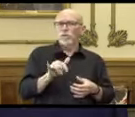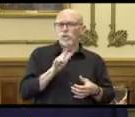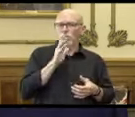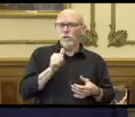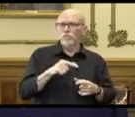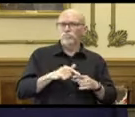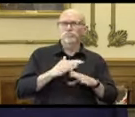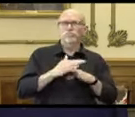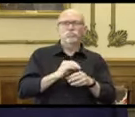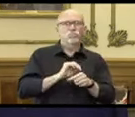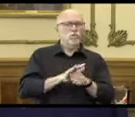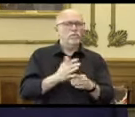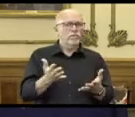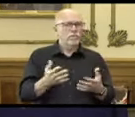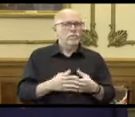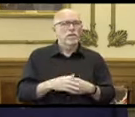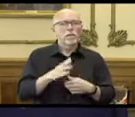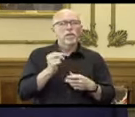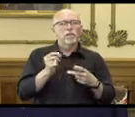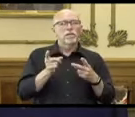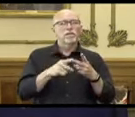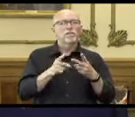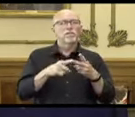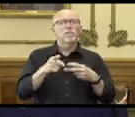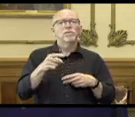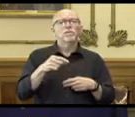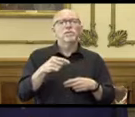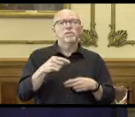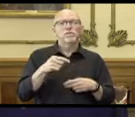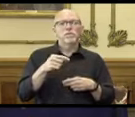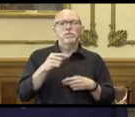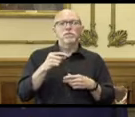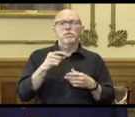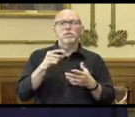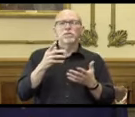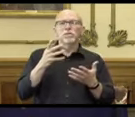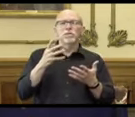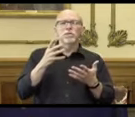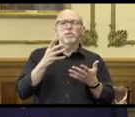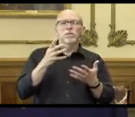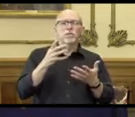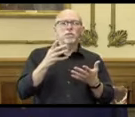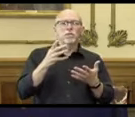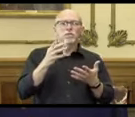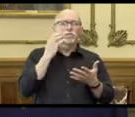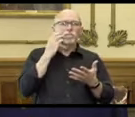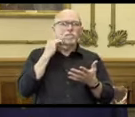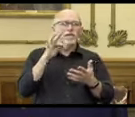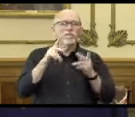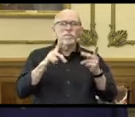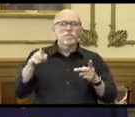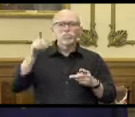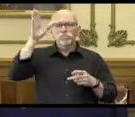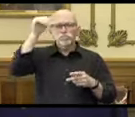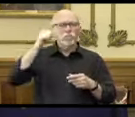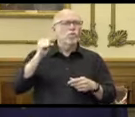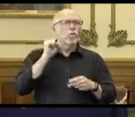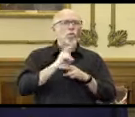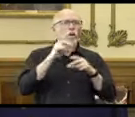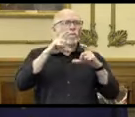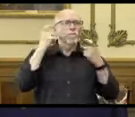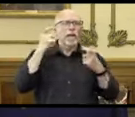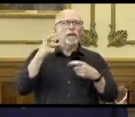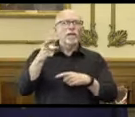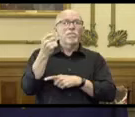the spread of COVID-19? And number two, what about people who are just hard-headed and won't wear a mask, period? There was a